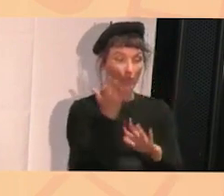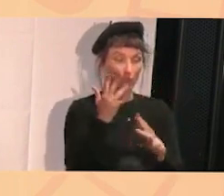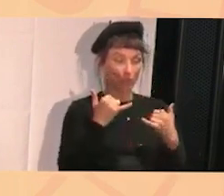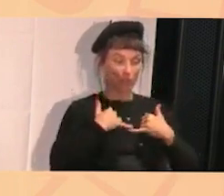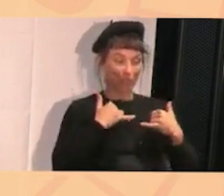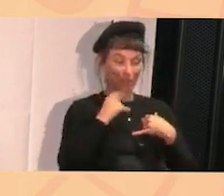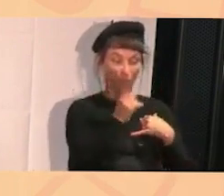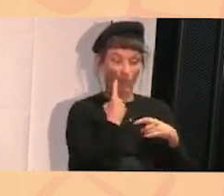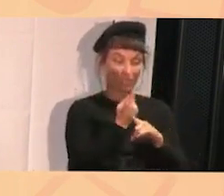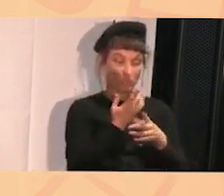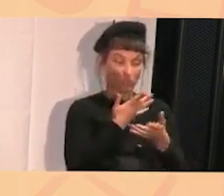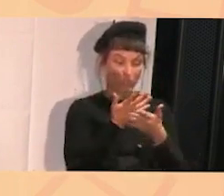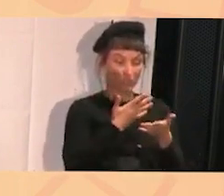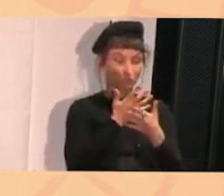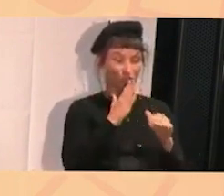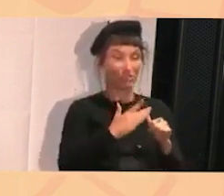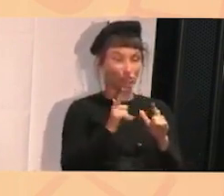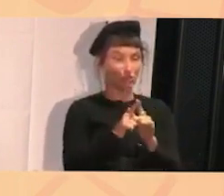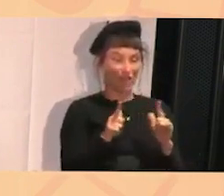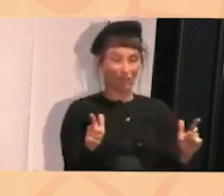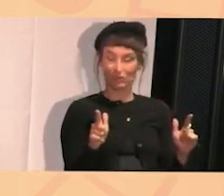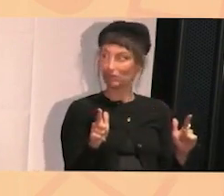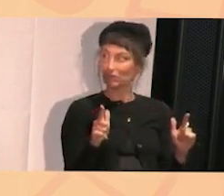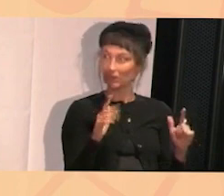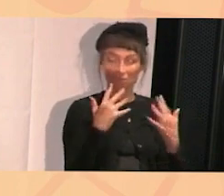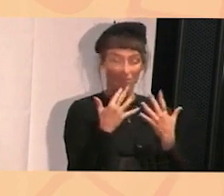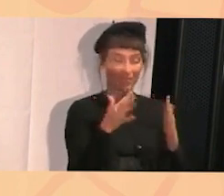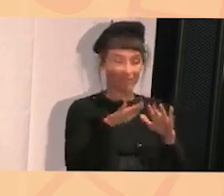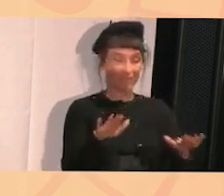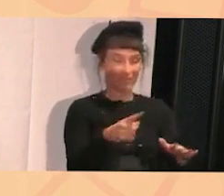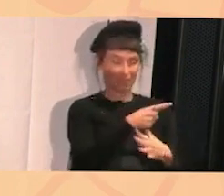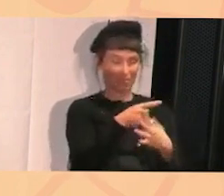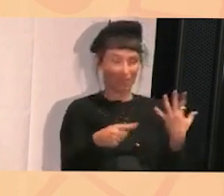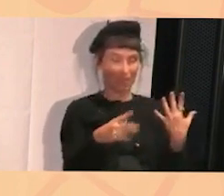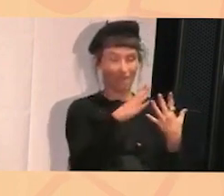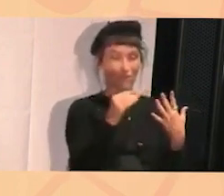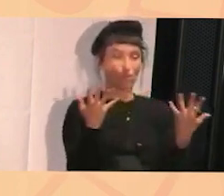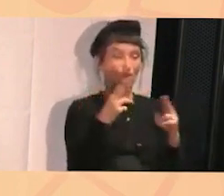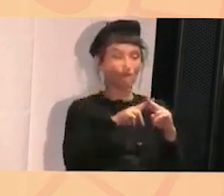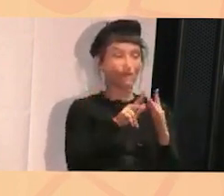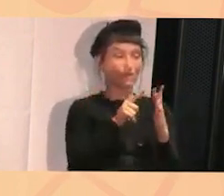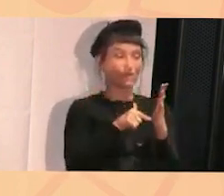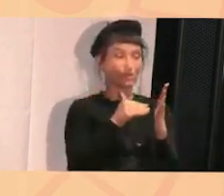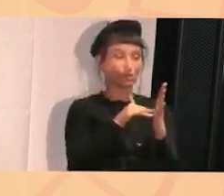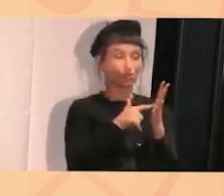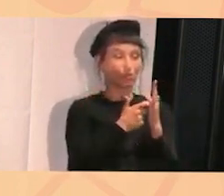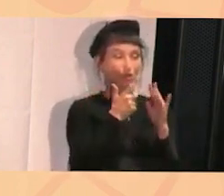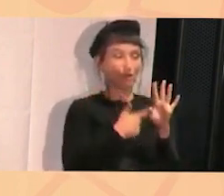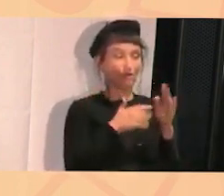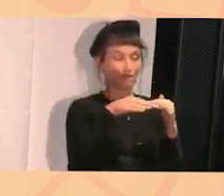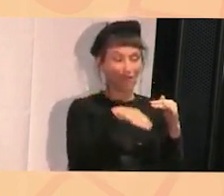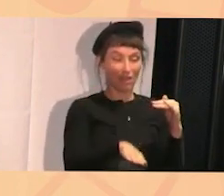them in language, and they get an answer in language. So, and a lot of the kids there from around the Fitzroy Valley, because that's where they mainly,